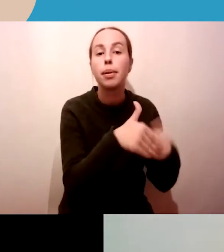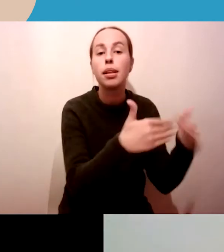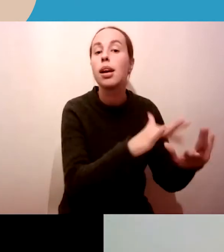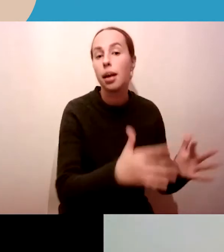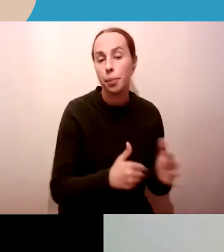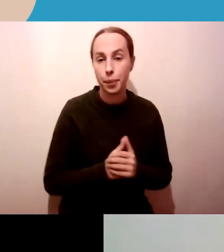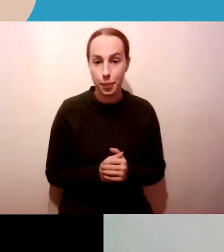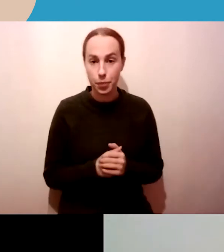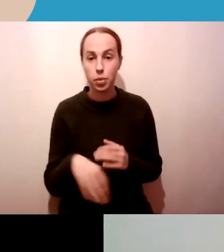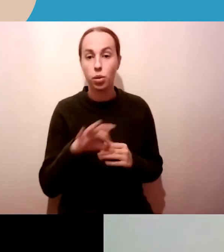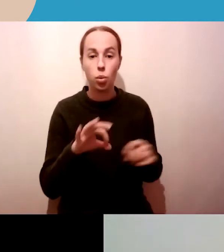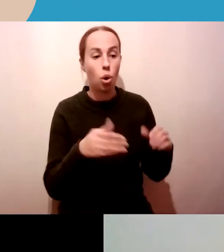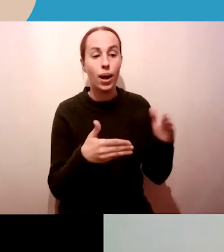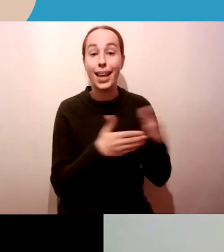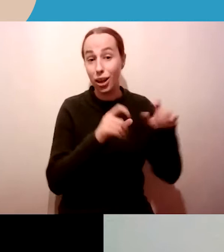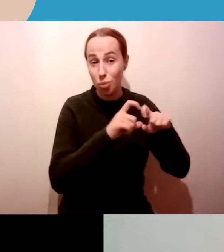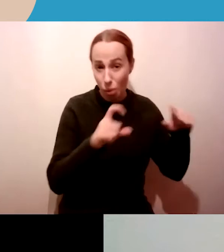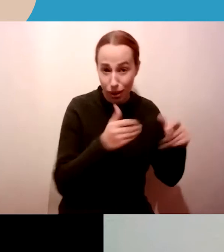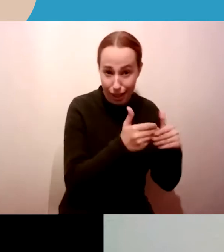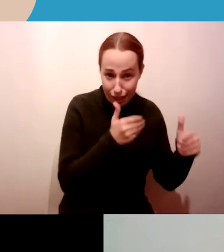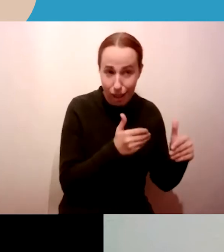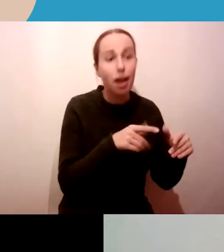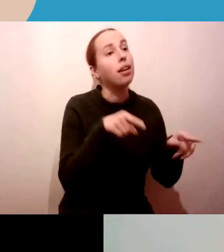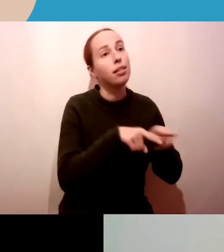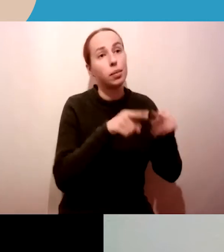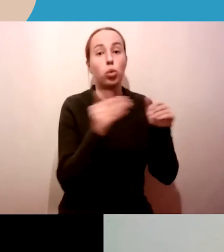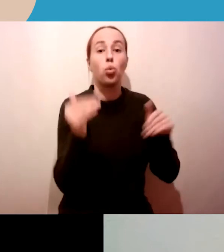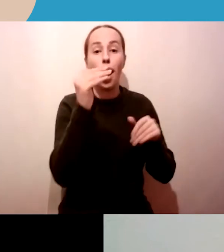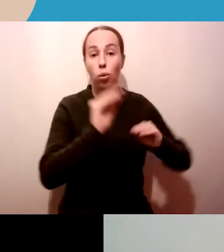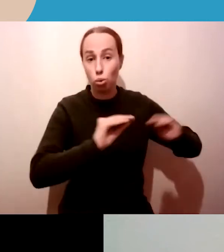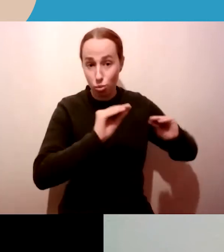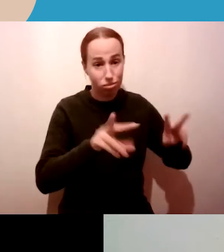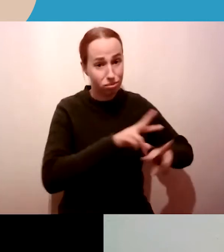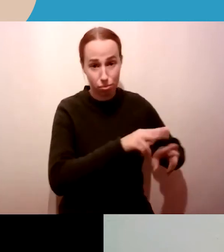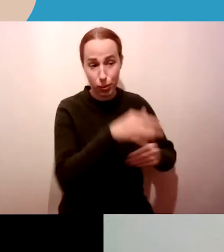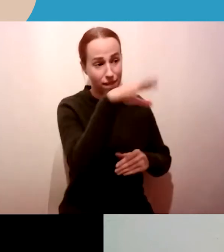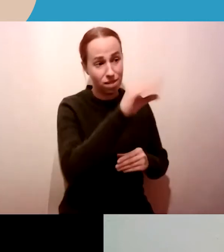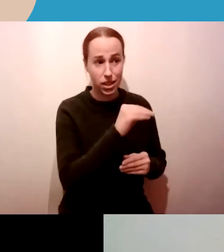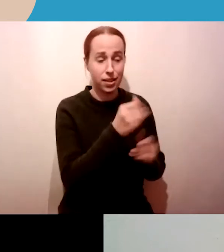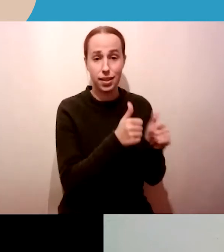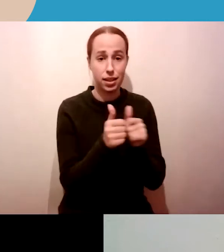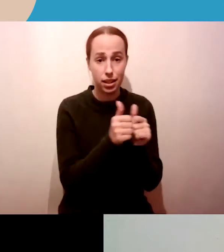on education in different schools, starting from preschool